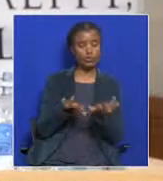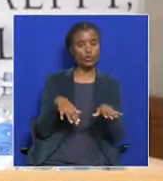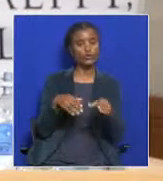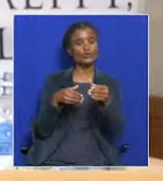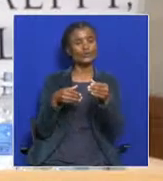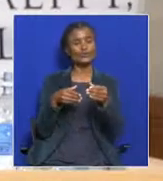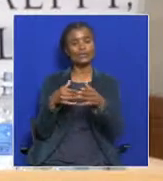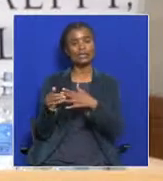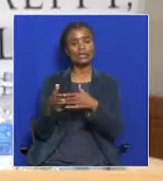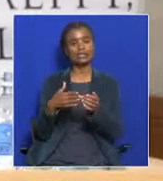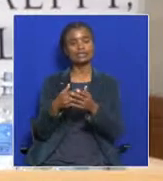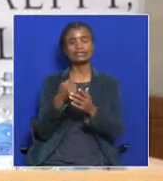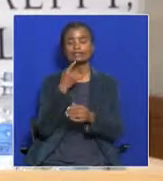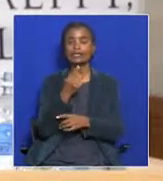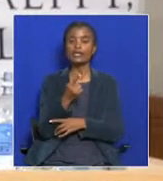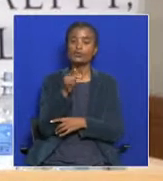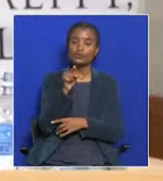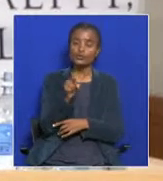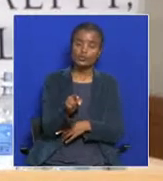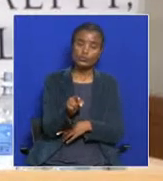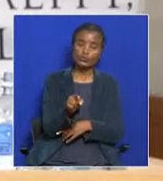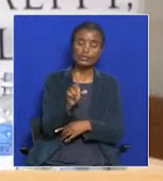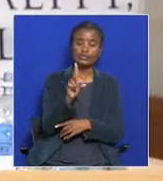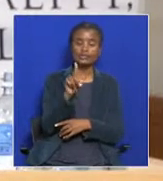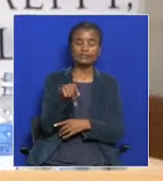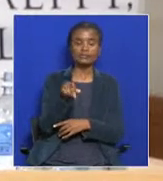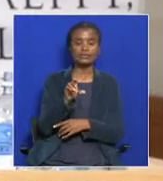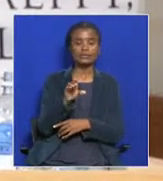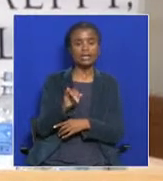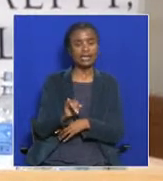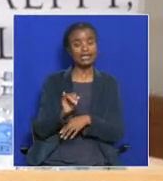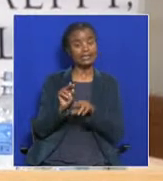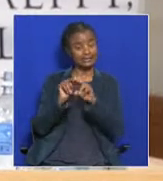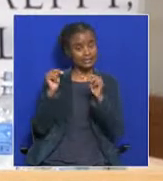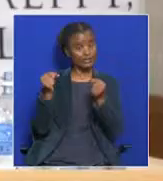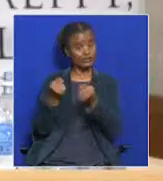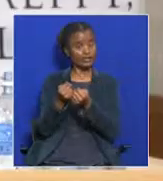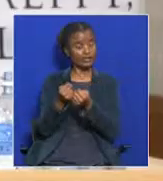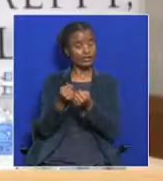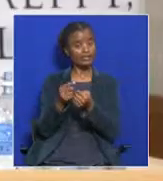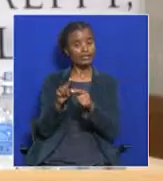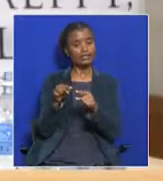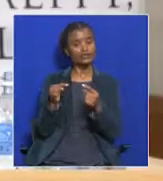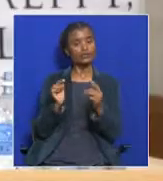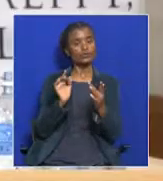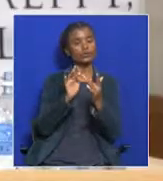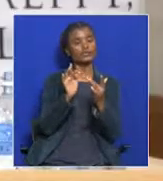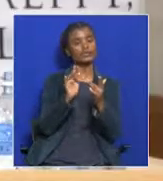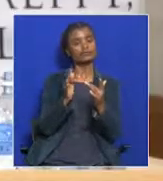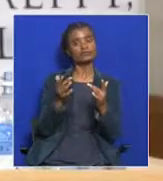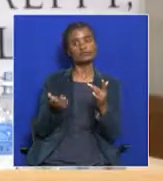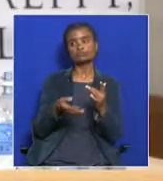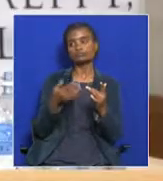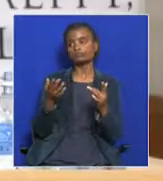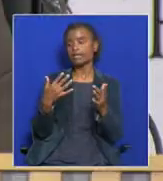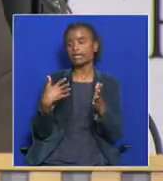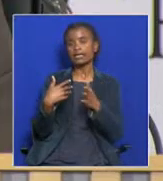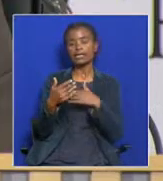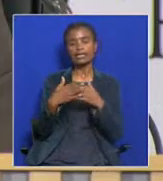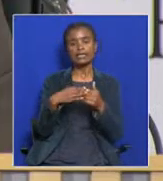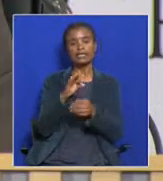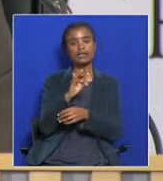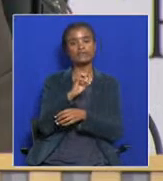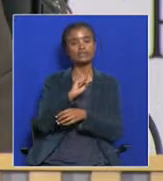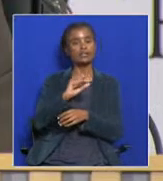you, DPCI nationally, cannot contact any FSL laboratory. I